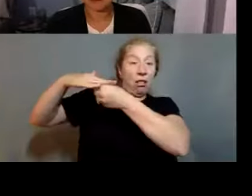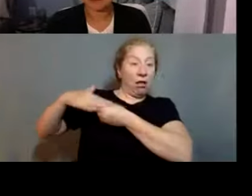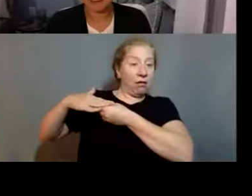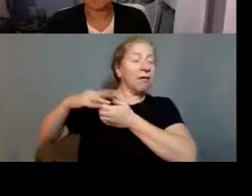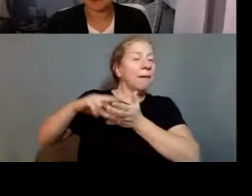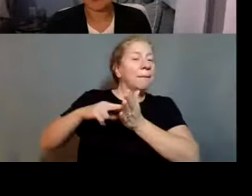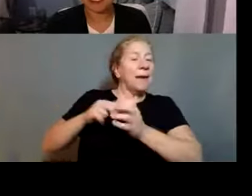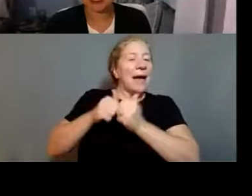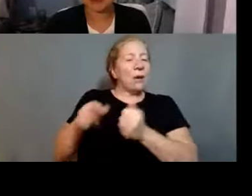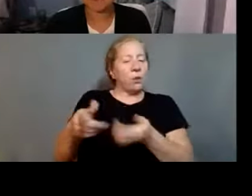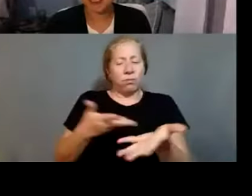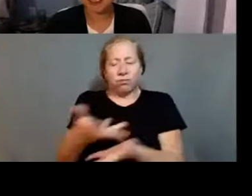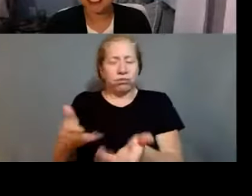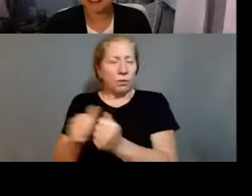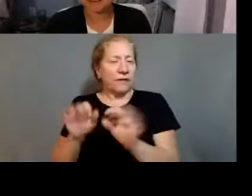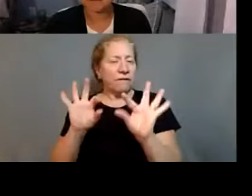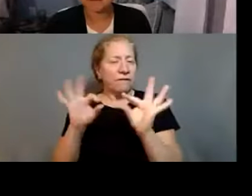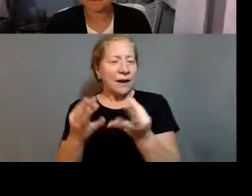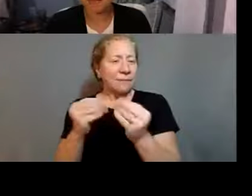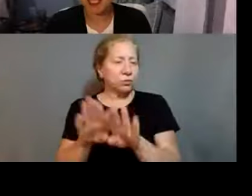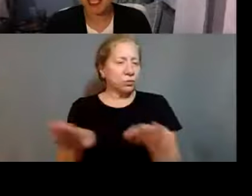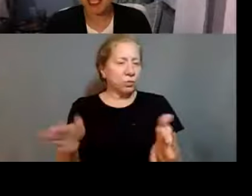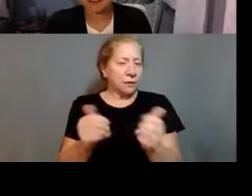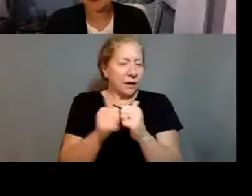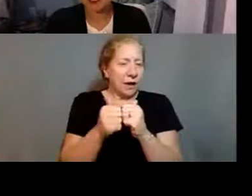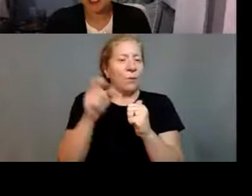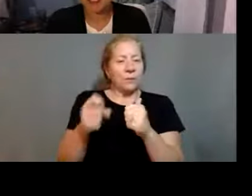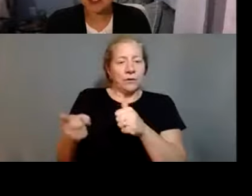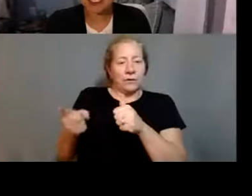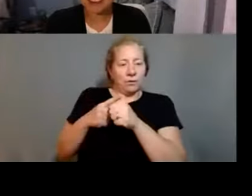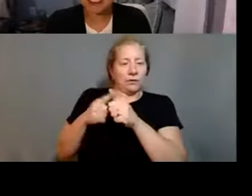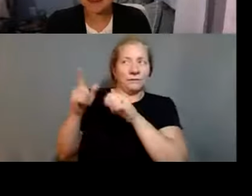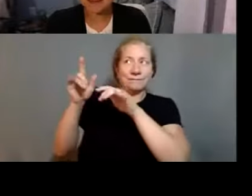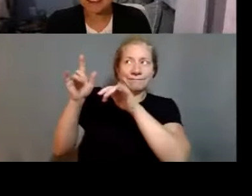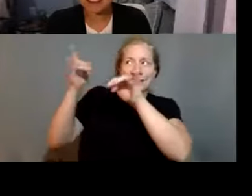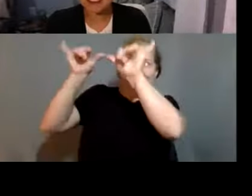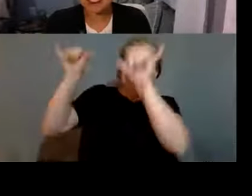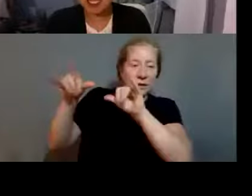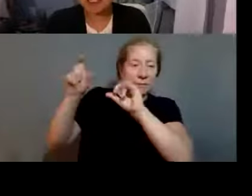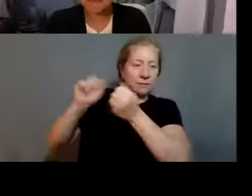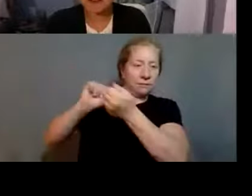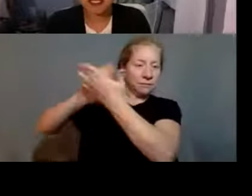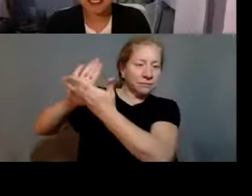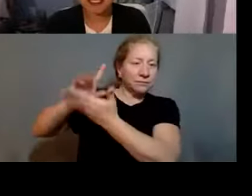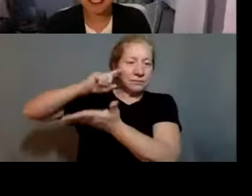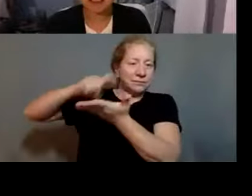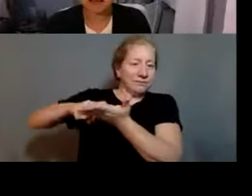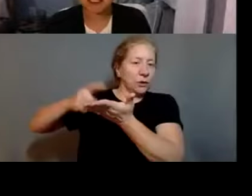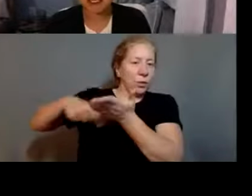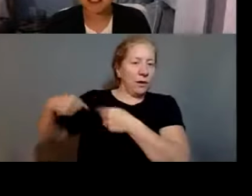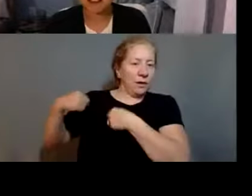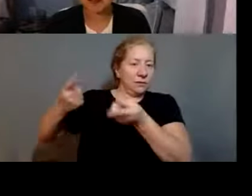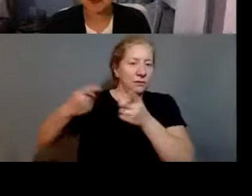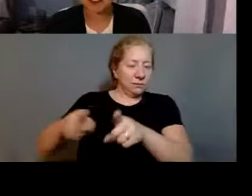those safe conversations with families? So I think there's a lot of different things that need to